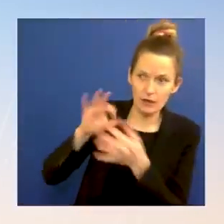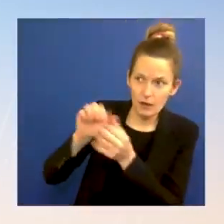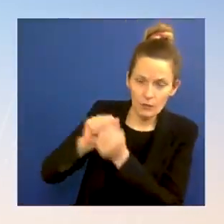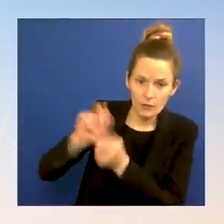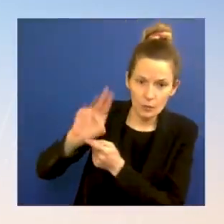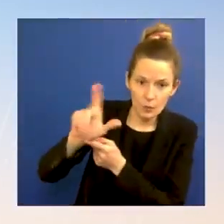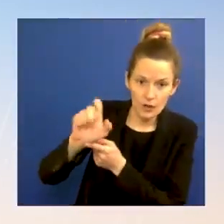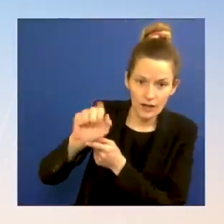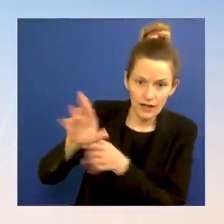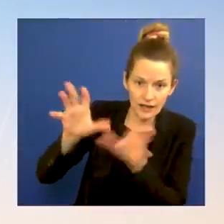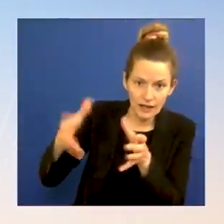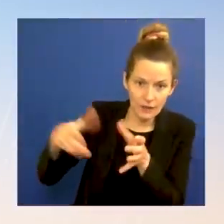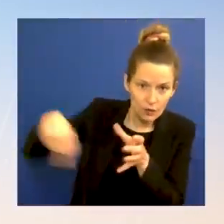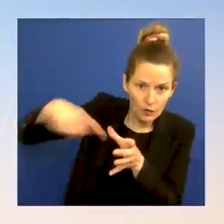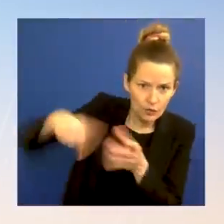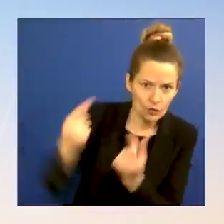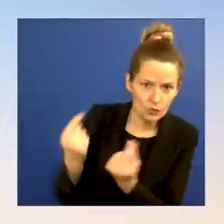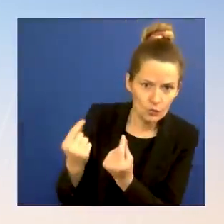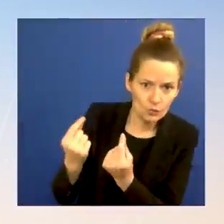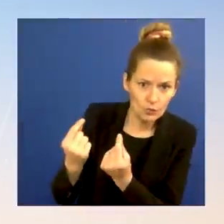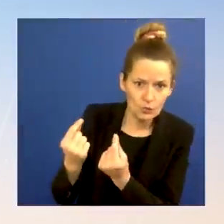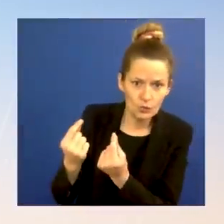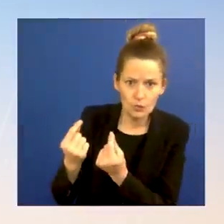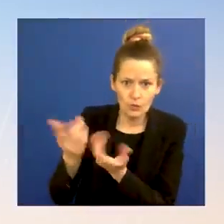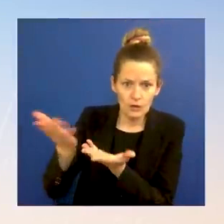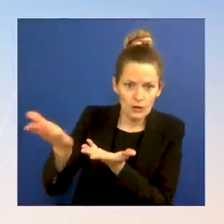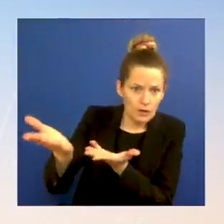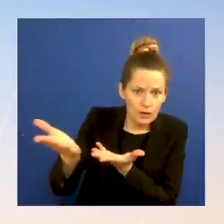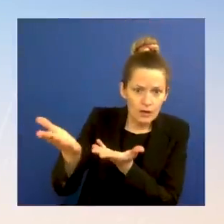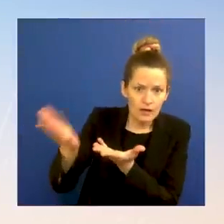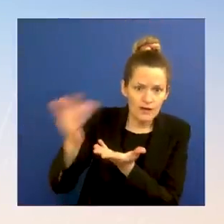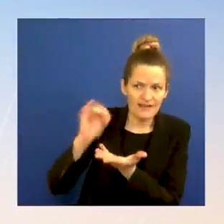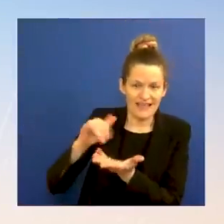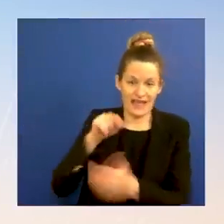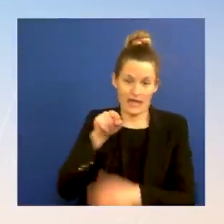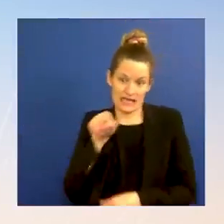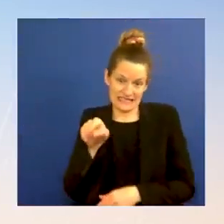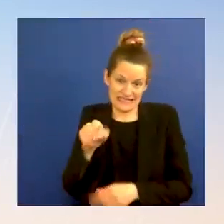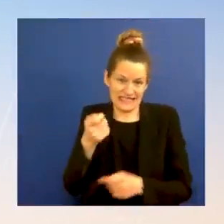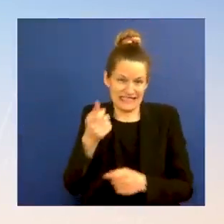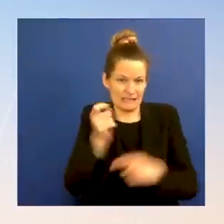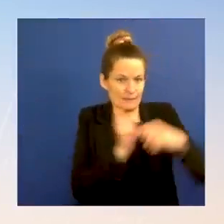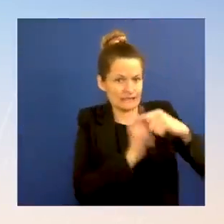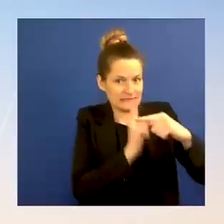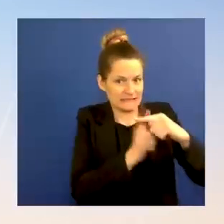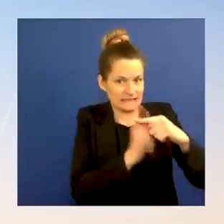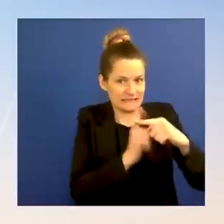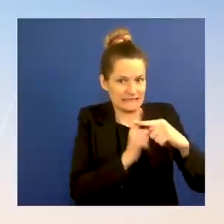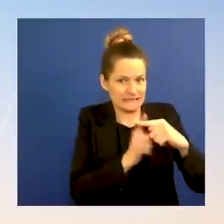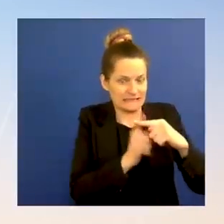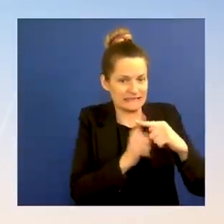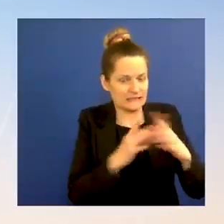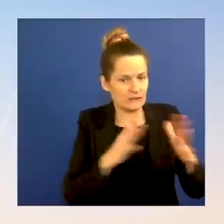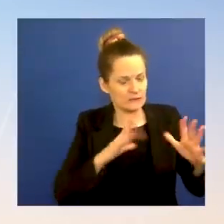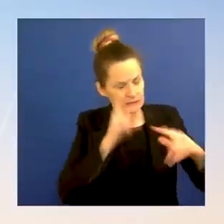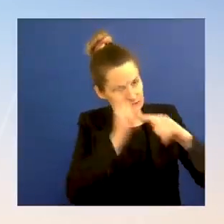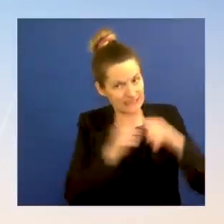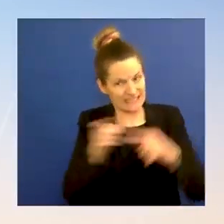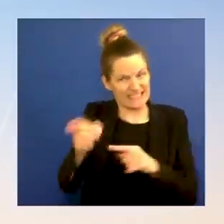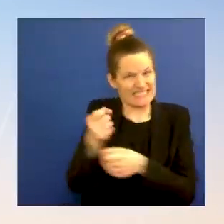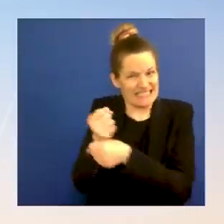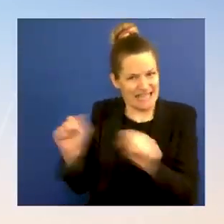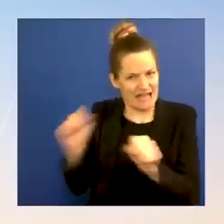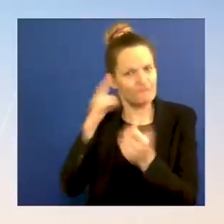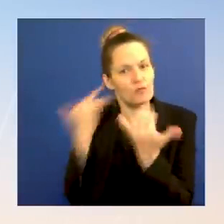positive news for the moment. But we remain concerned, of course, about the fact that they have clearly taken control of the plants,